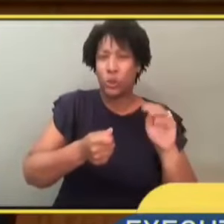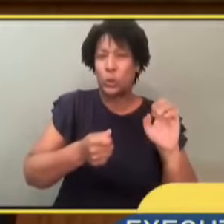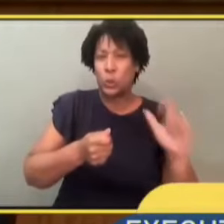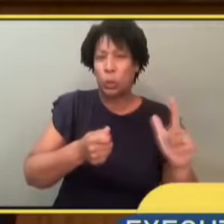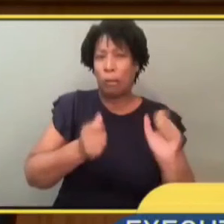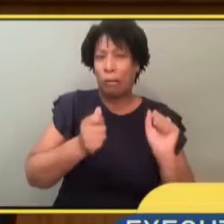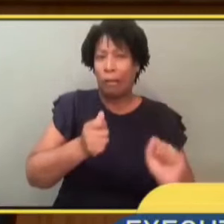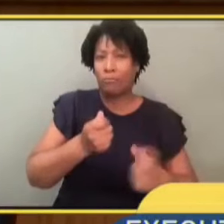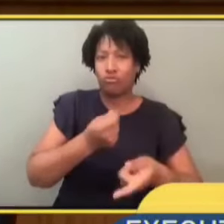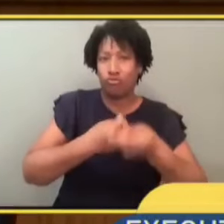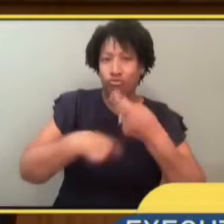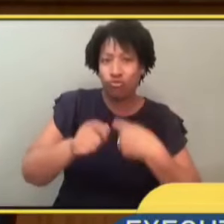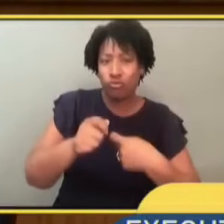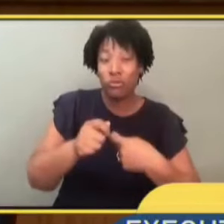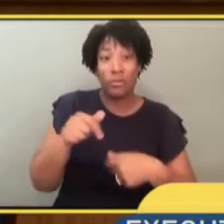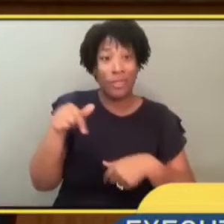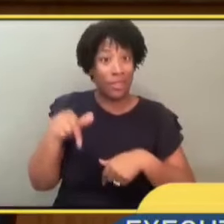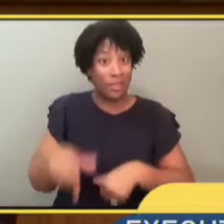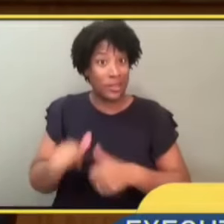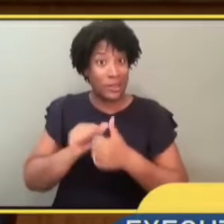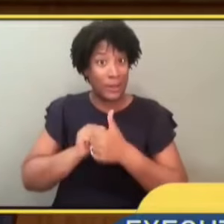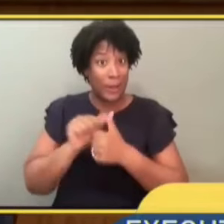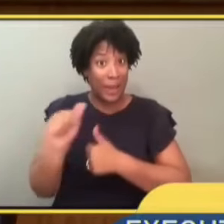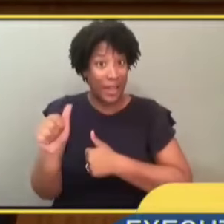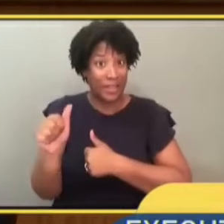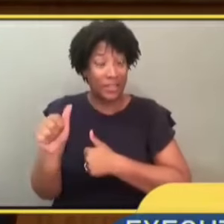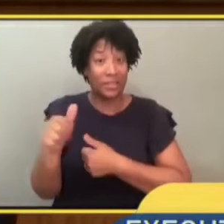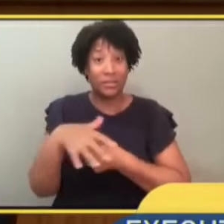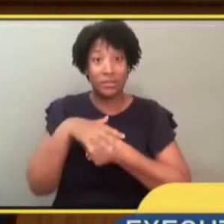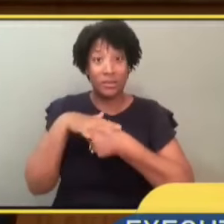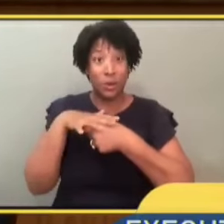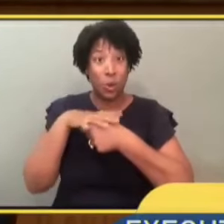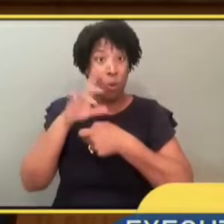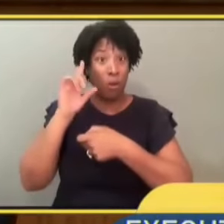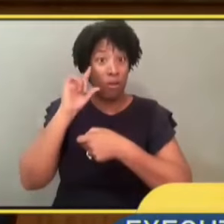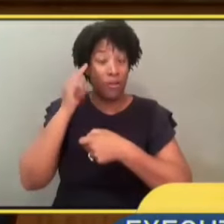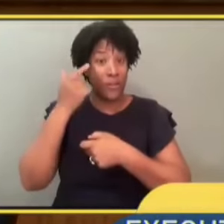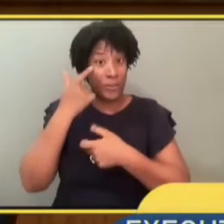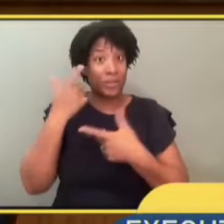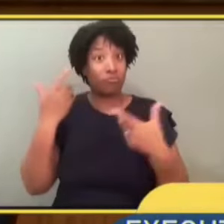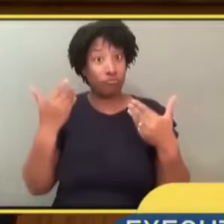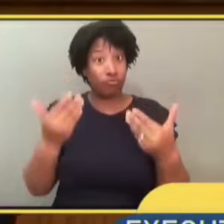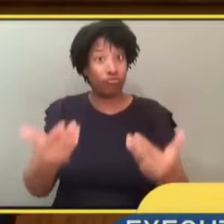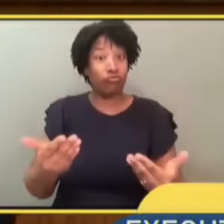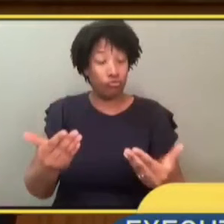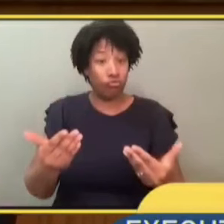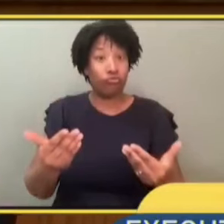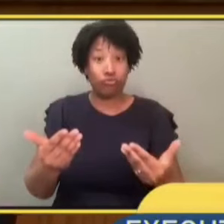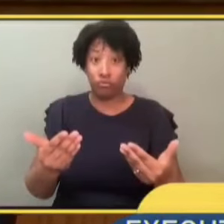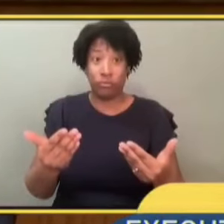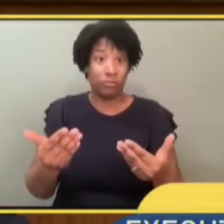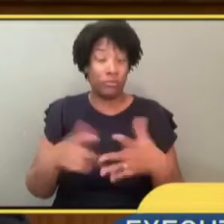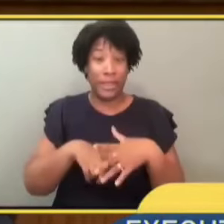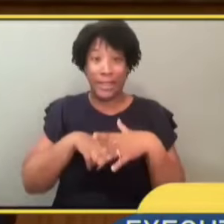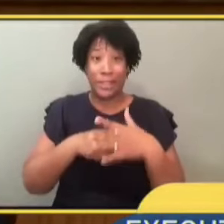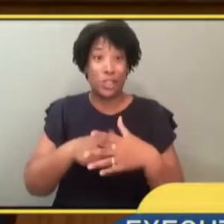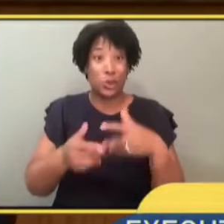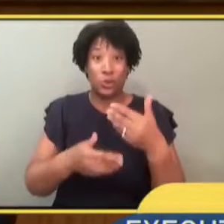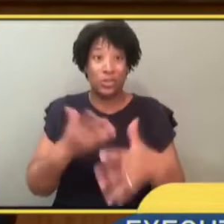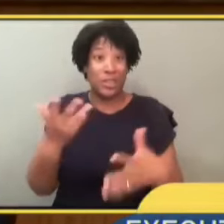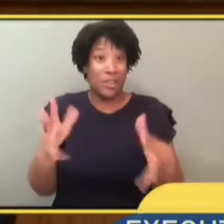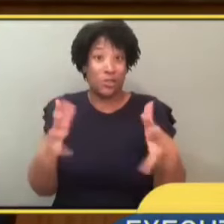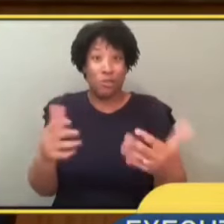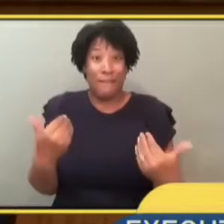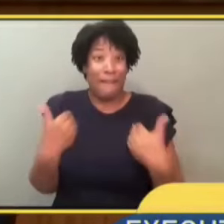if this passes and local government executes it because that's the only thing they've got, the only